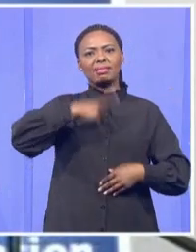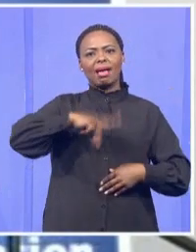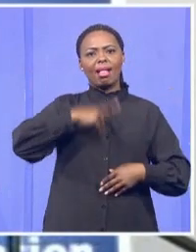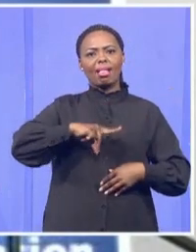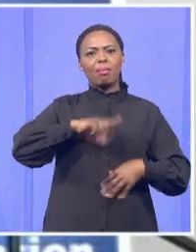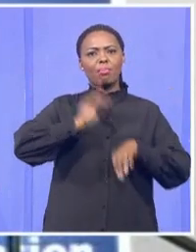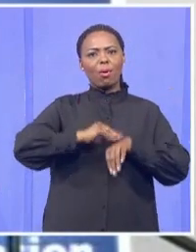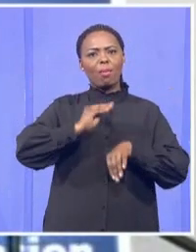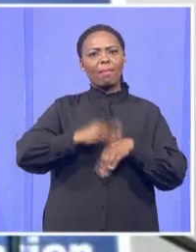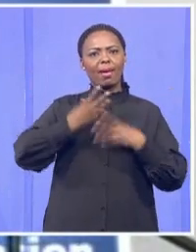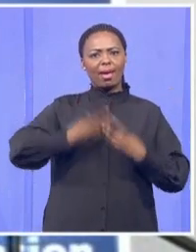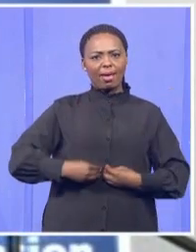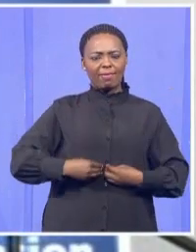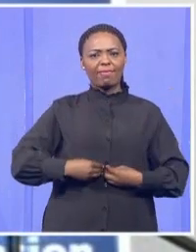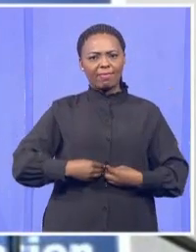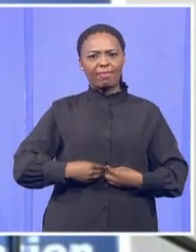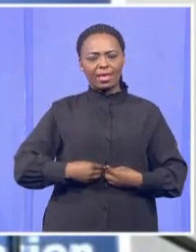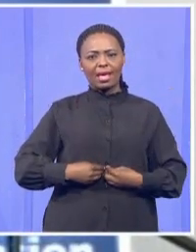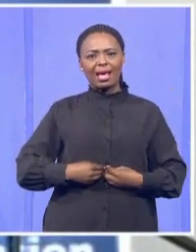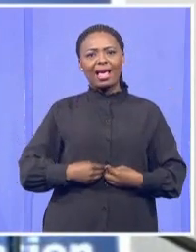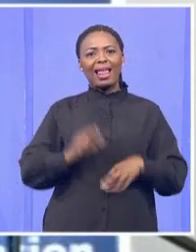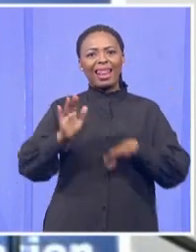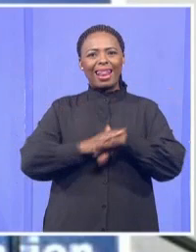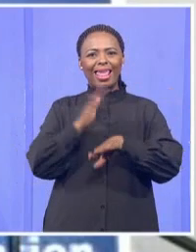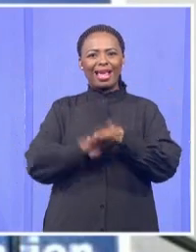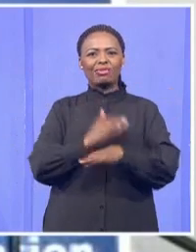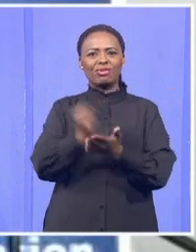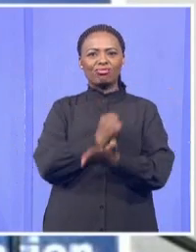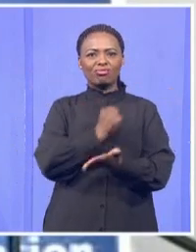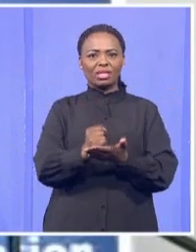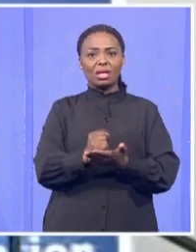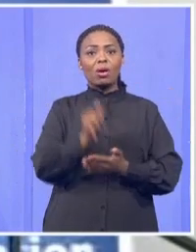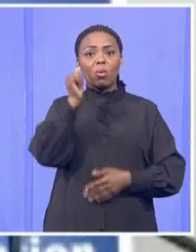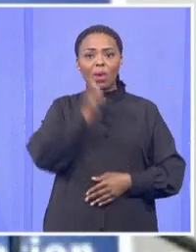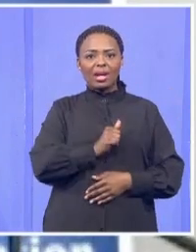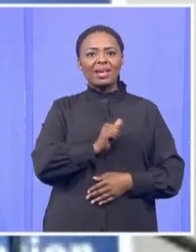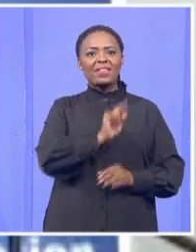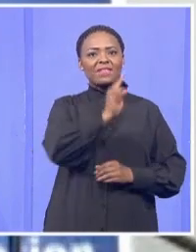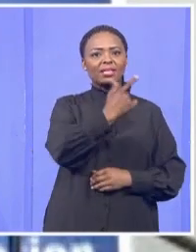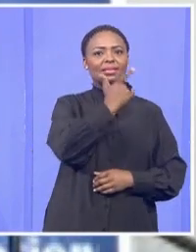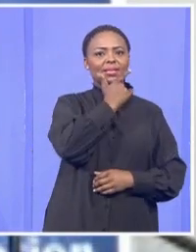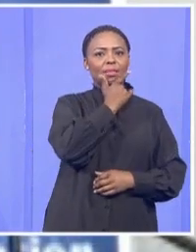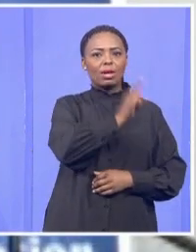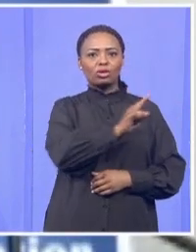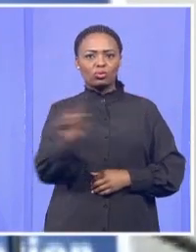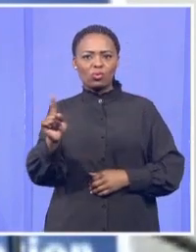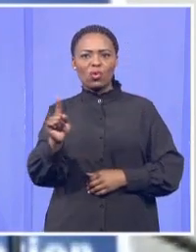challenges. The late registration is the 1st of December to the 15th of December.